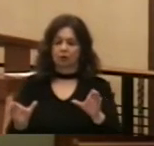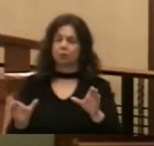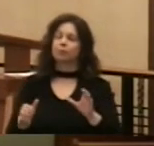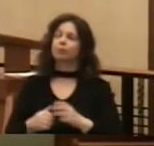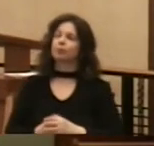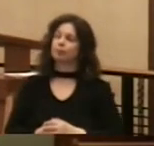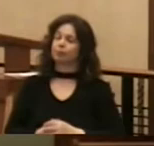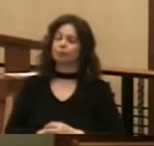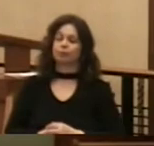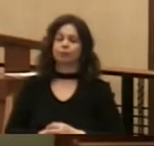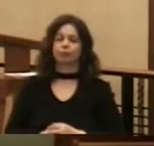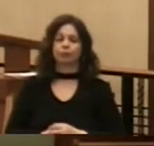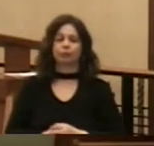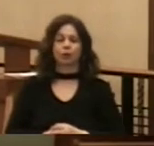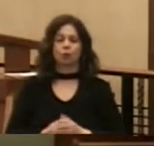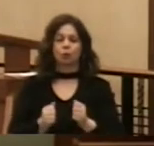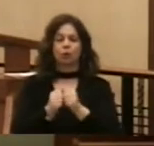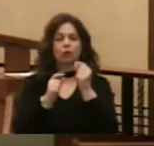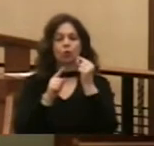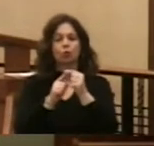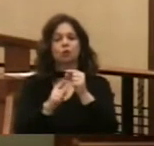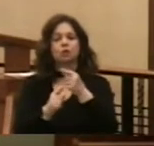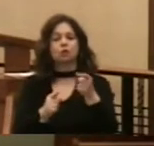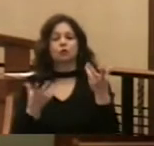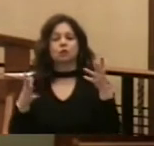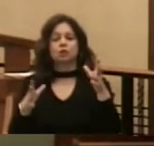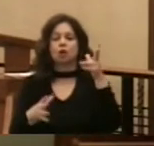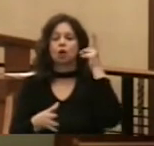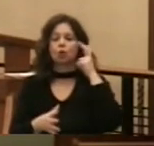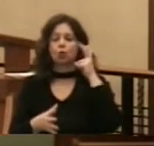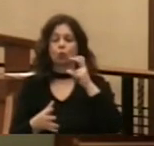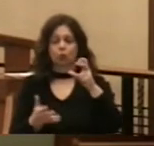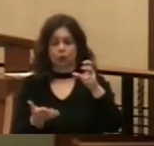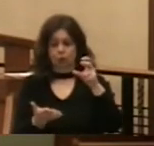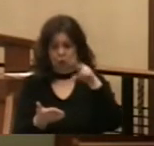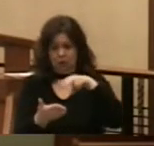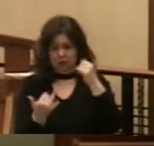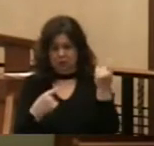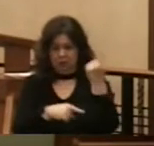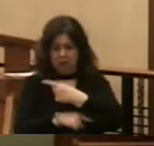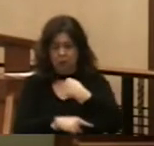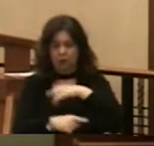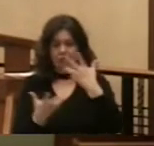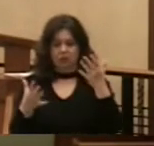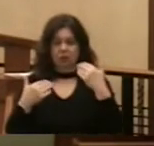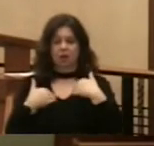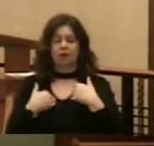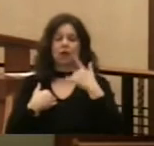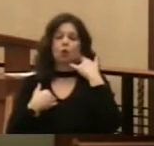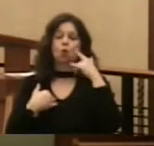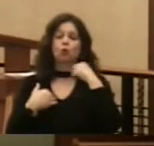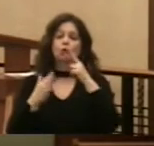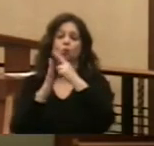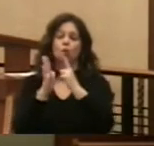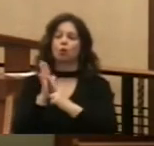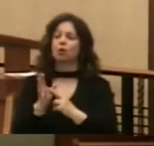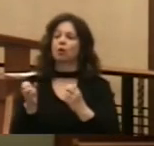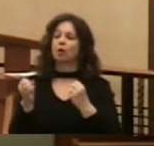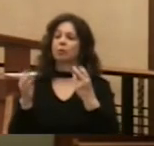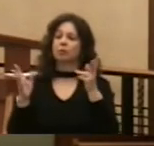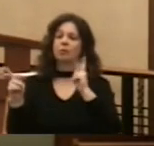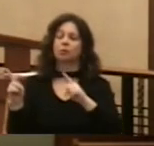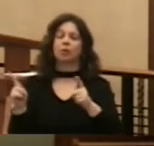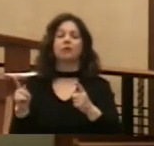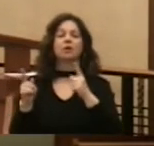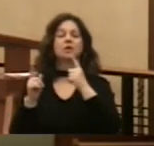And within these words that you helped read today from Matthew, we have the golden rule. How many people have quoted that